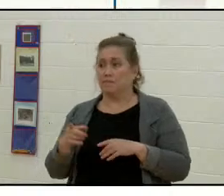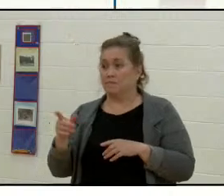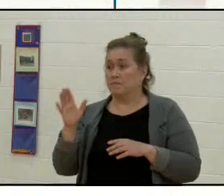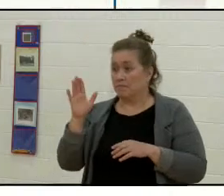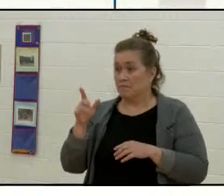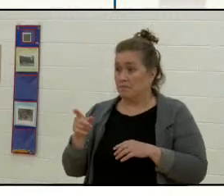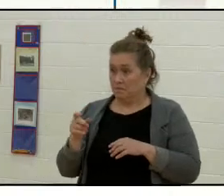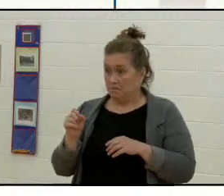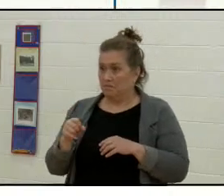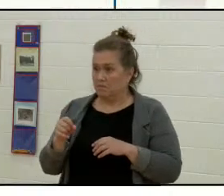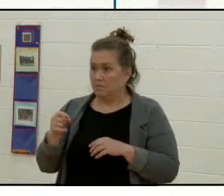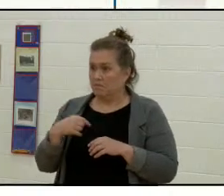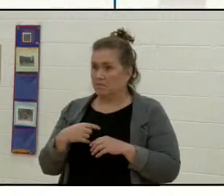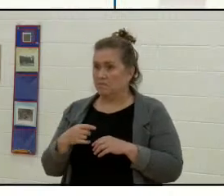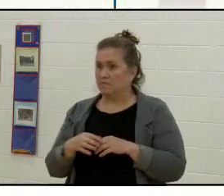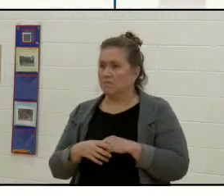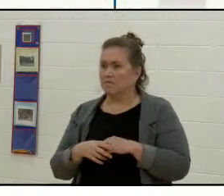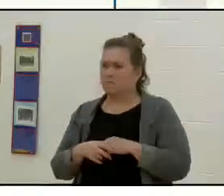a question?